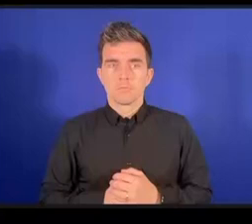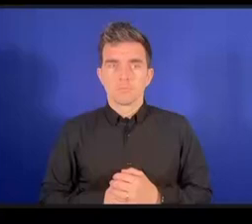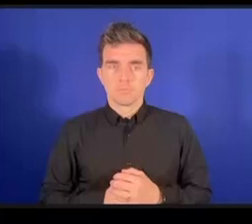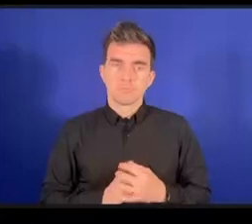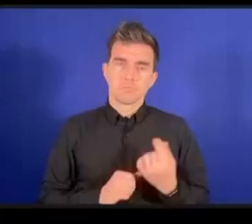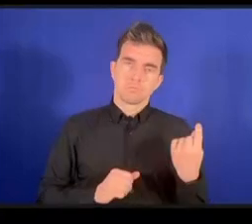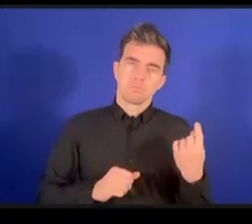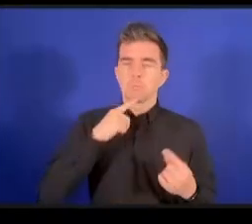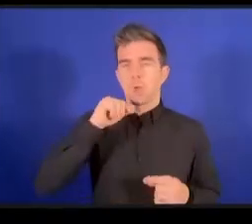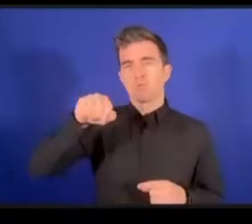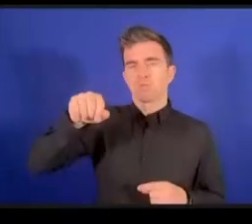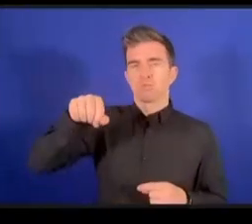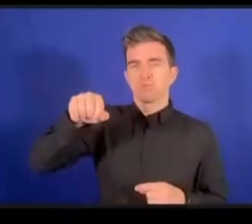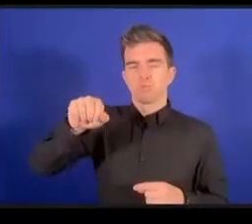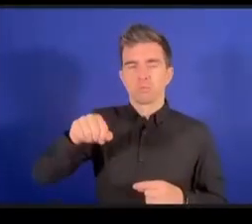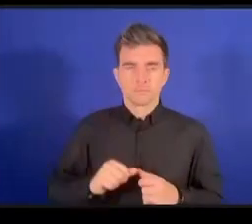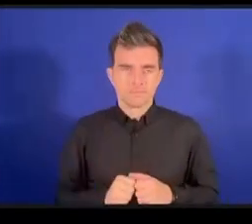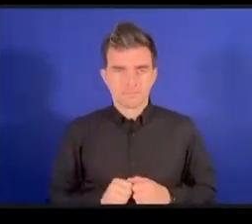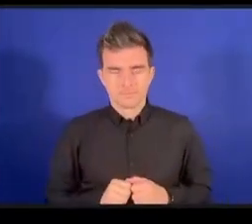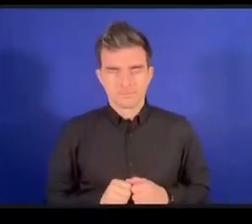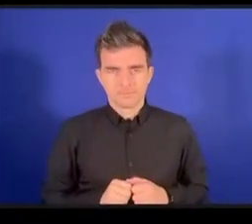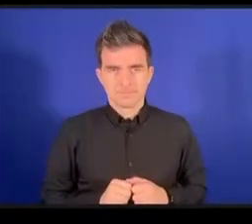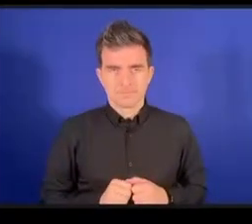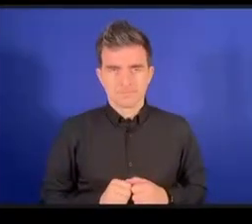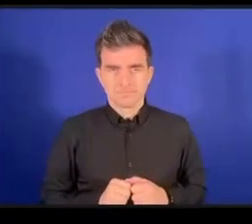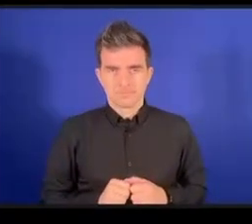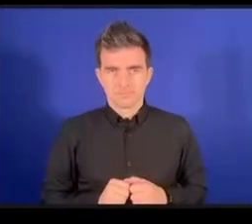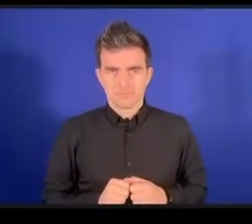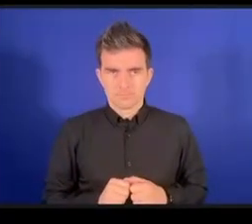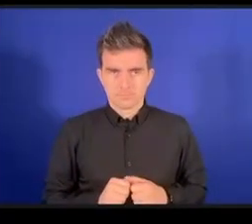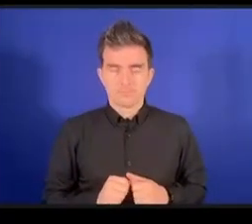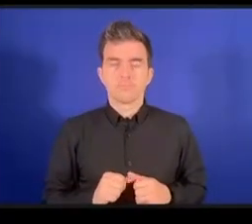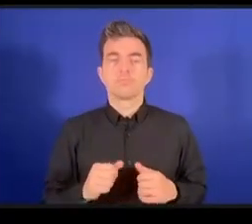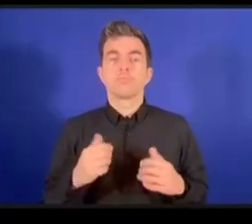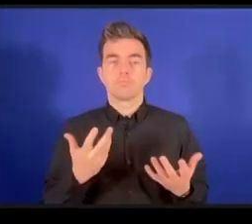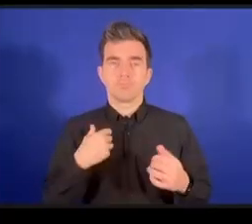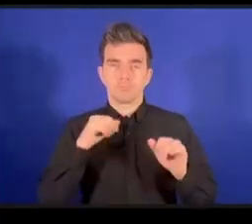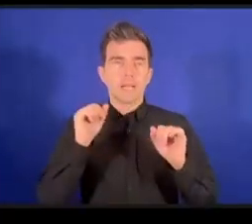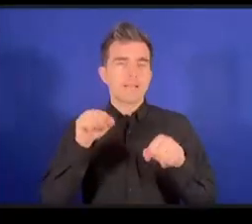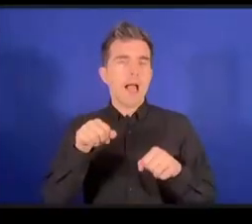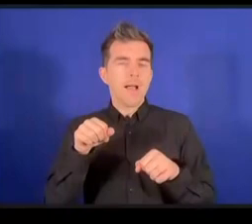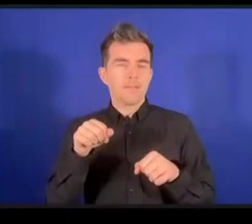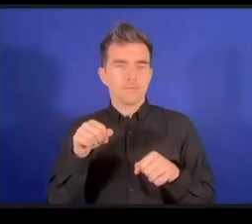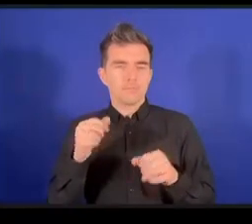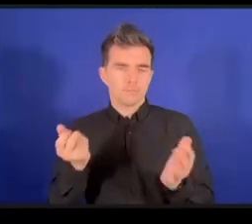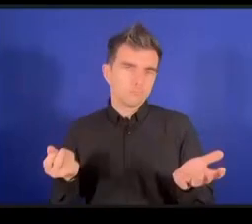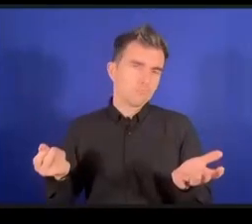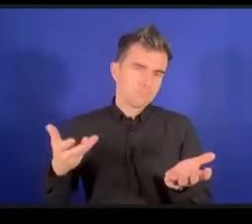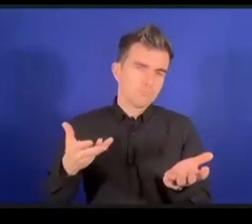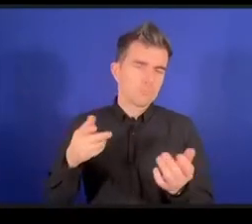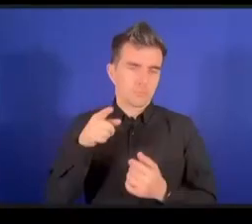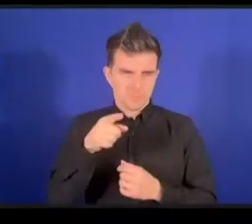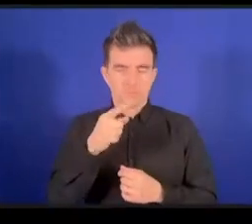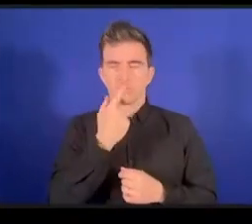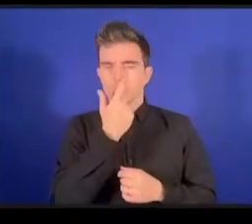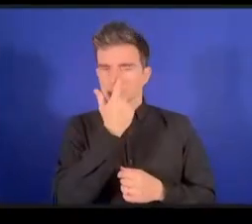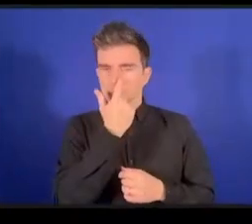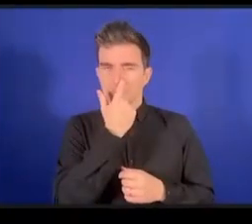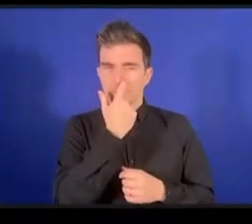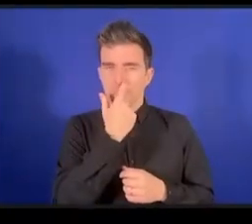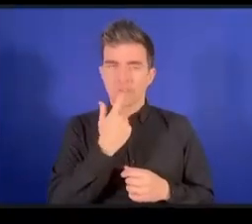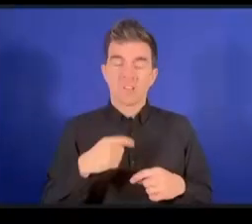I can certainly add that within the dynamic coalition on IoT, having